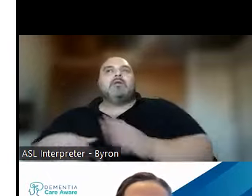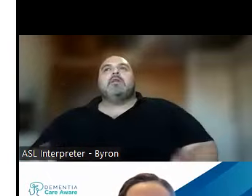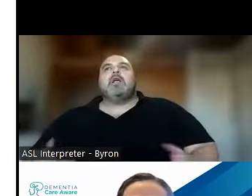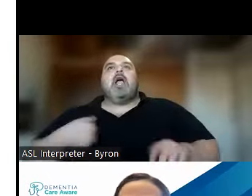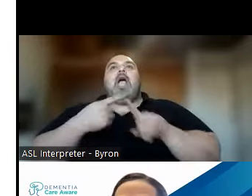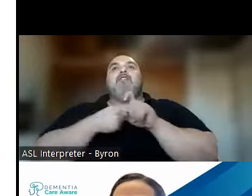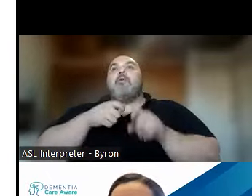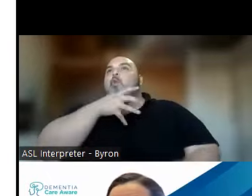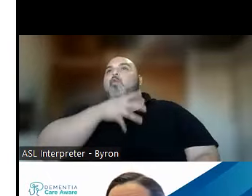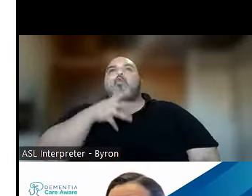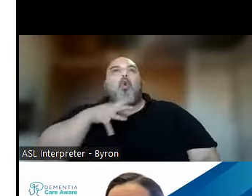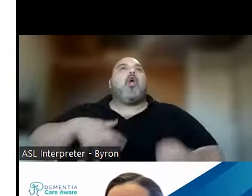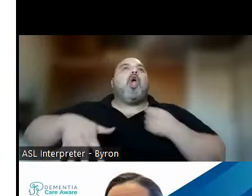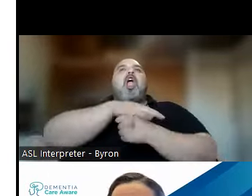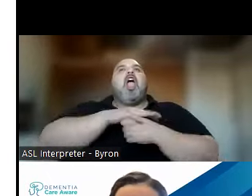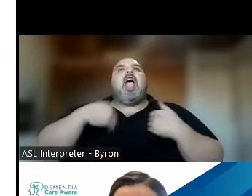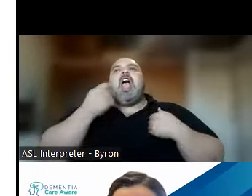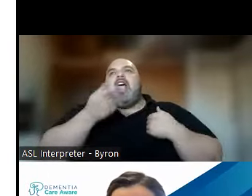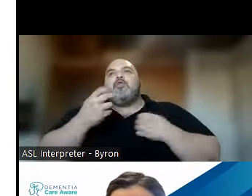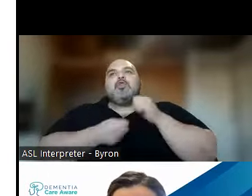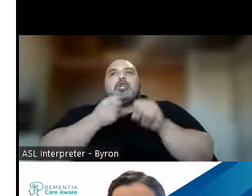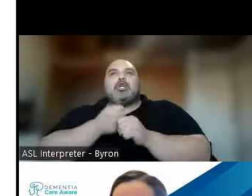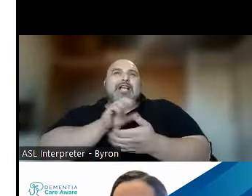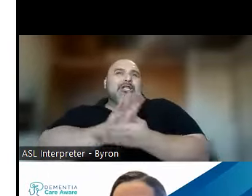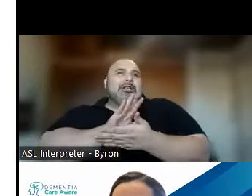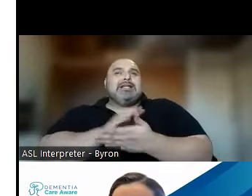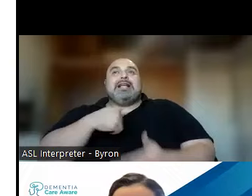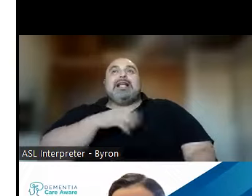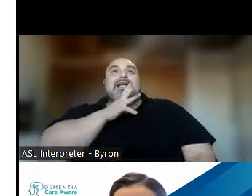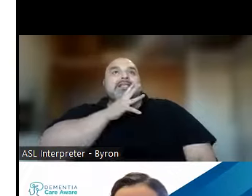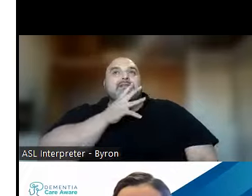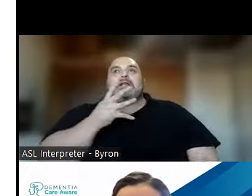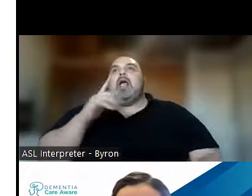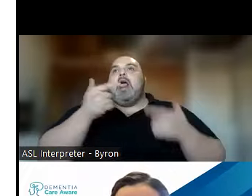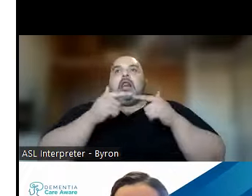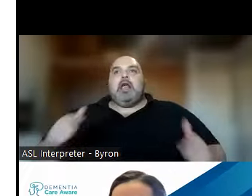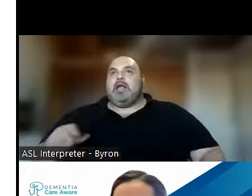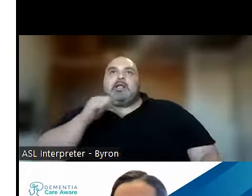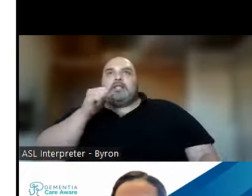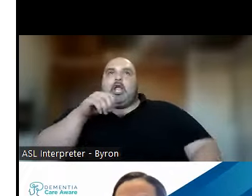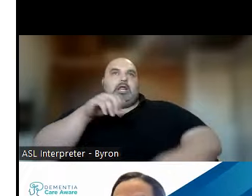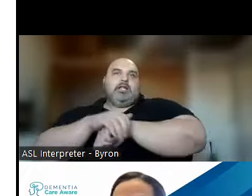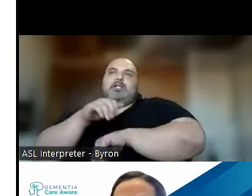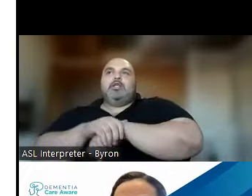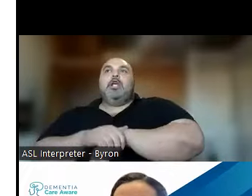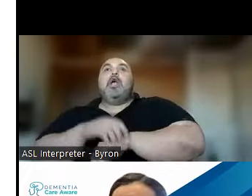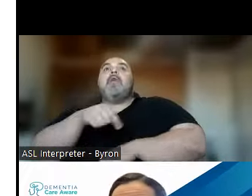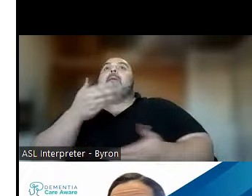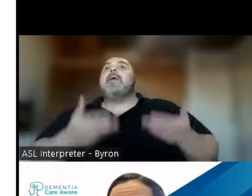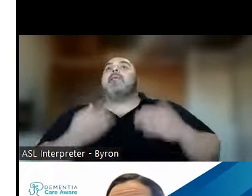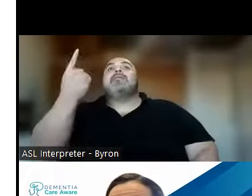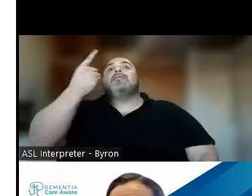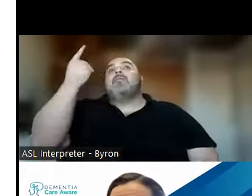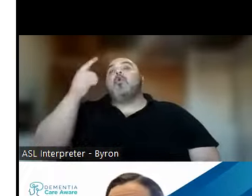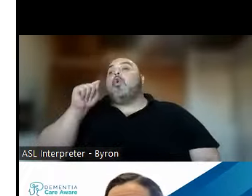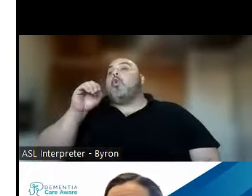rural area. I had only a couple of years education and I speak a language other than English. That might be someone who the